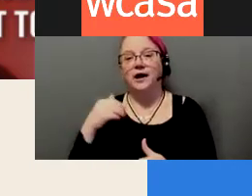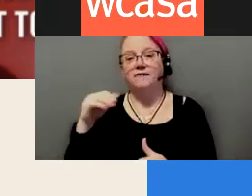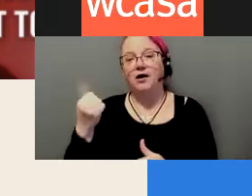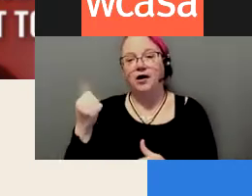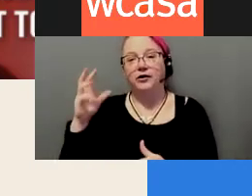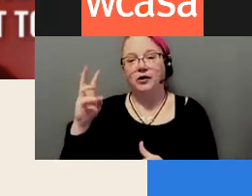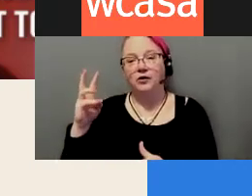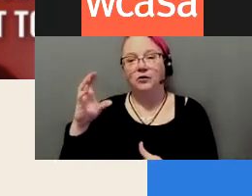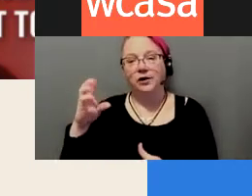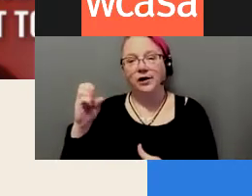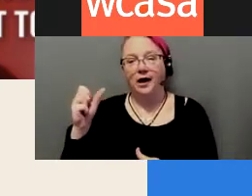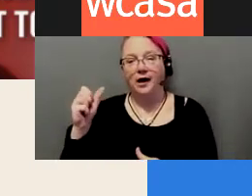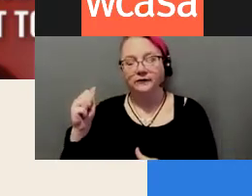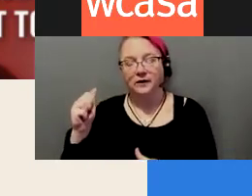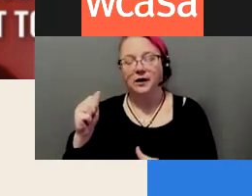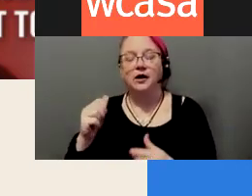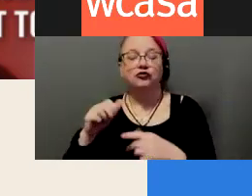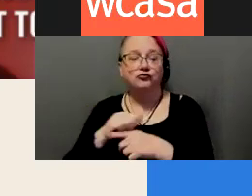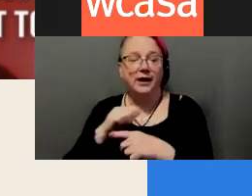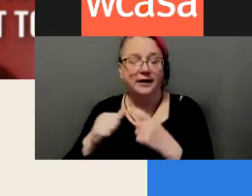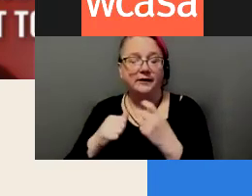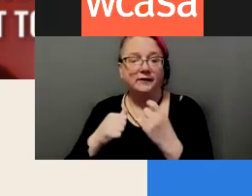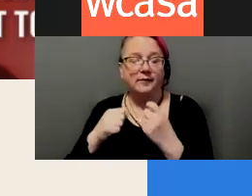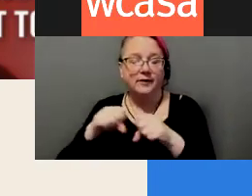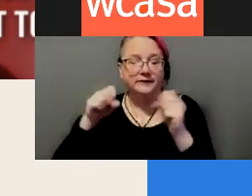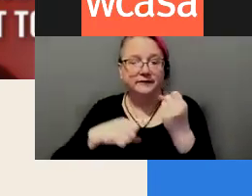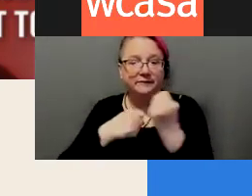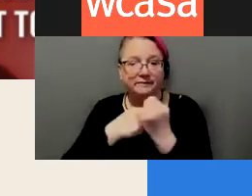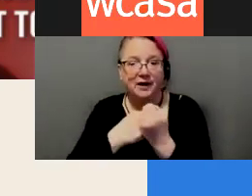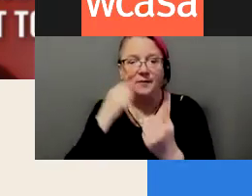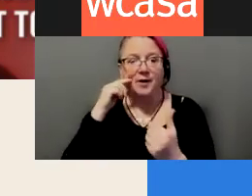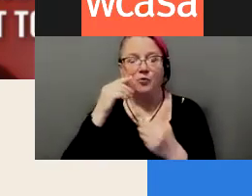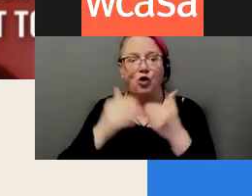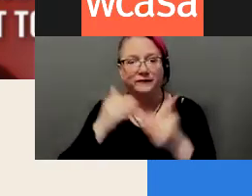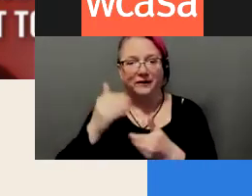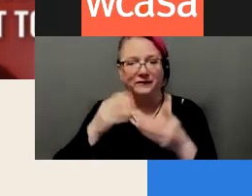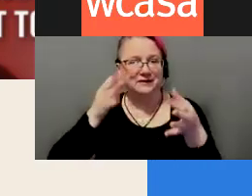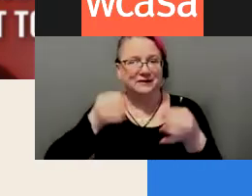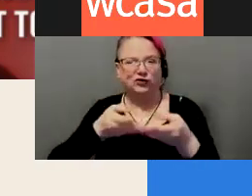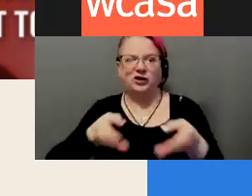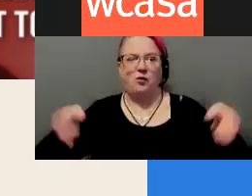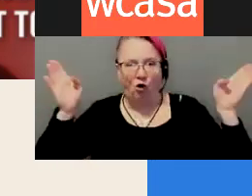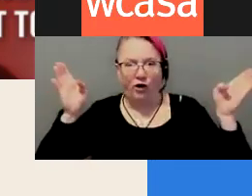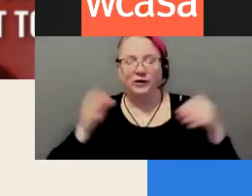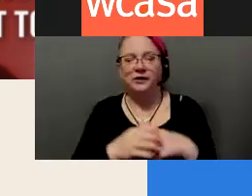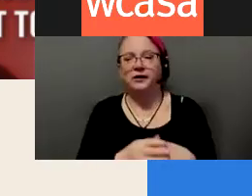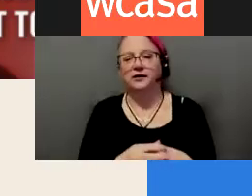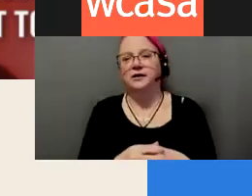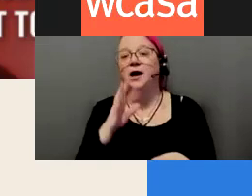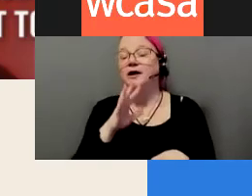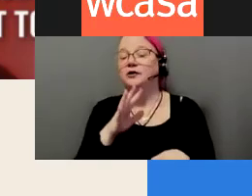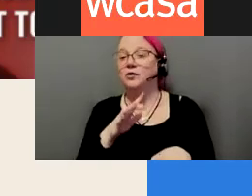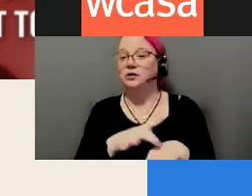trainings related to systems advocacy about processing those decisions broadly. I do want to touch on a piece that